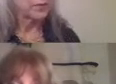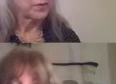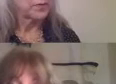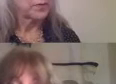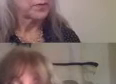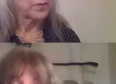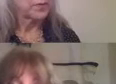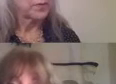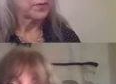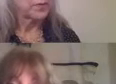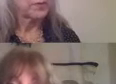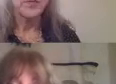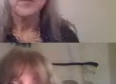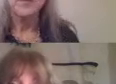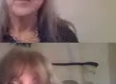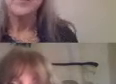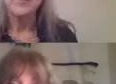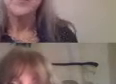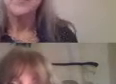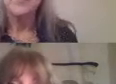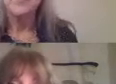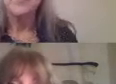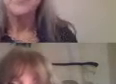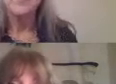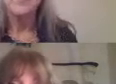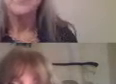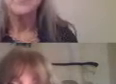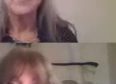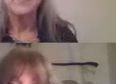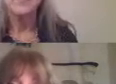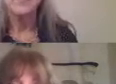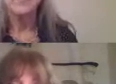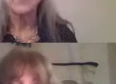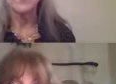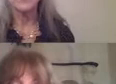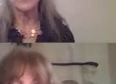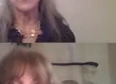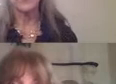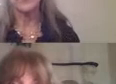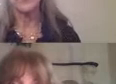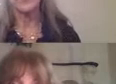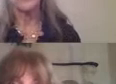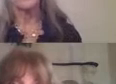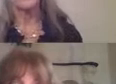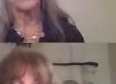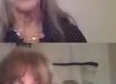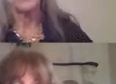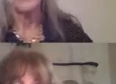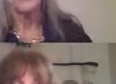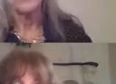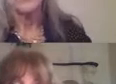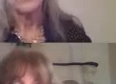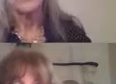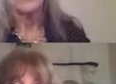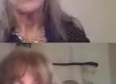and design. And what's interesting about this exhibition, and in the title we call it out, jewelry is one of the areas where women were